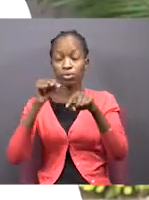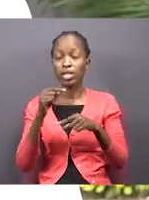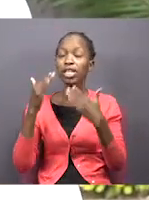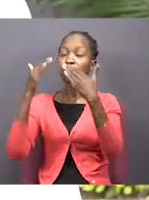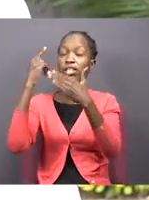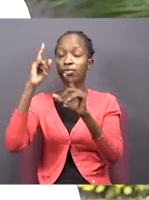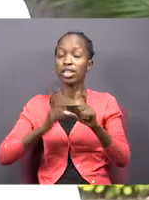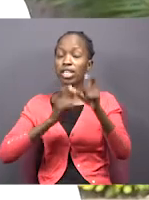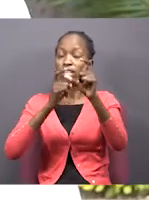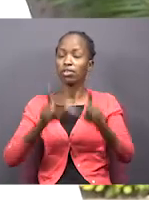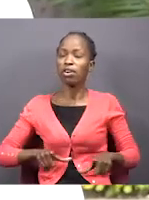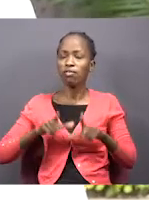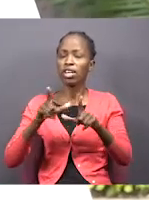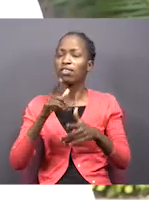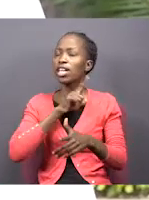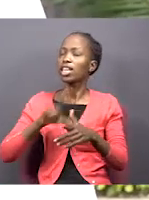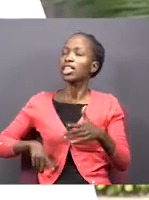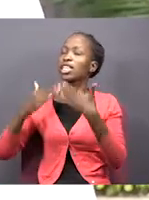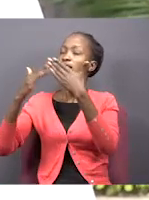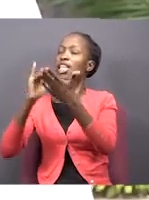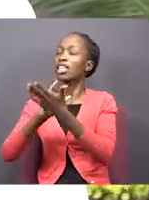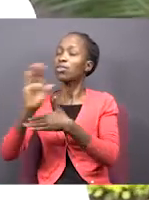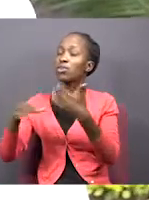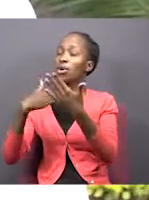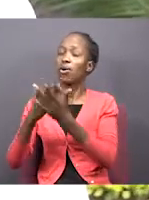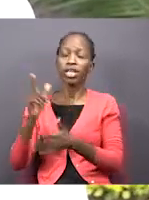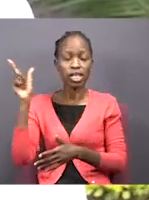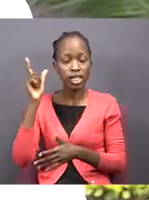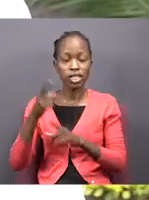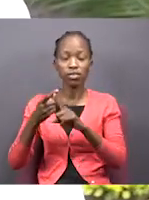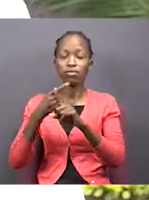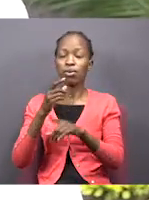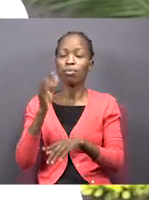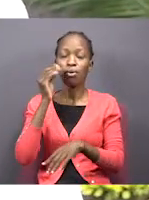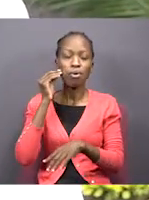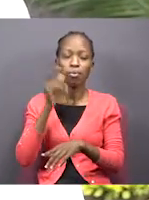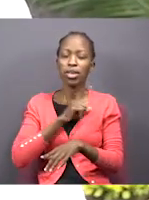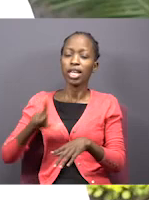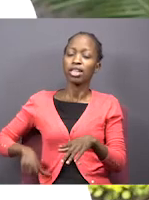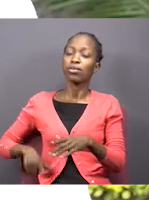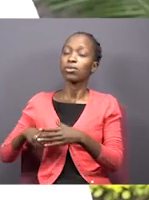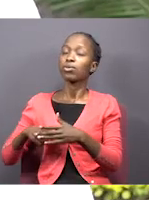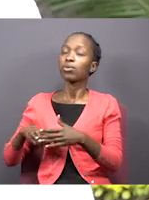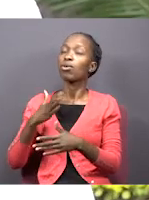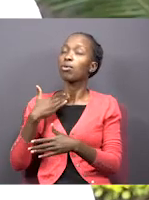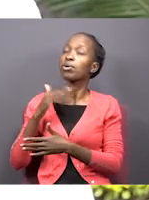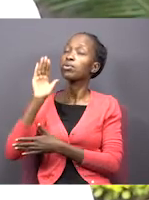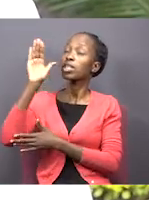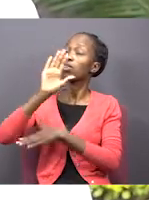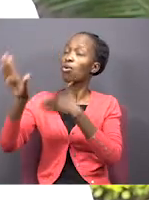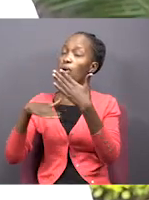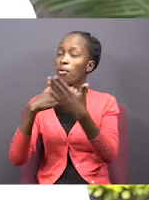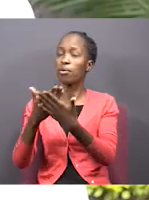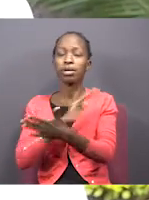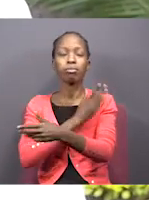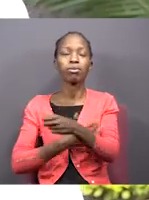Lord, for this day. Thank you for the gift of life. And thank you that we could all listen from home, O Lord. Heavenly Father, we come before you, Lord,